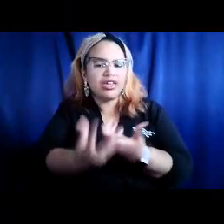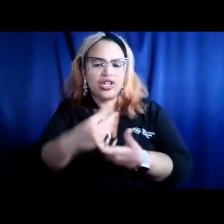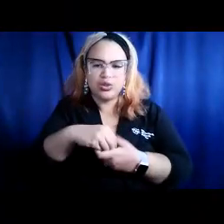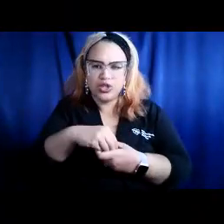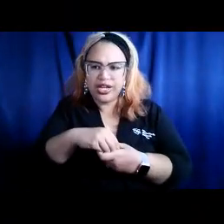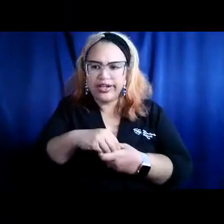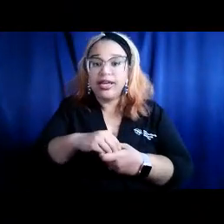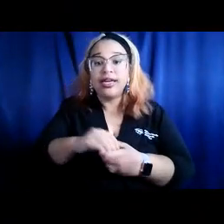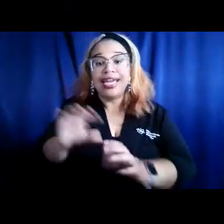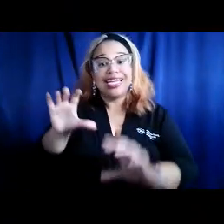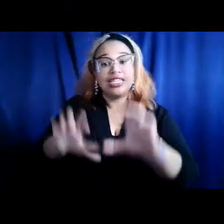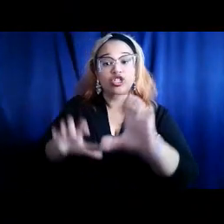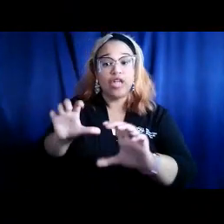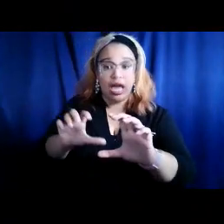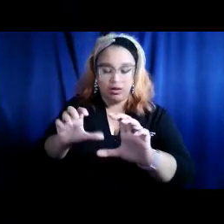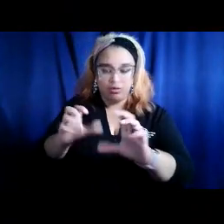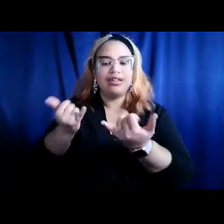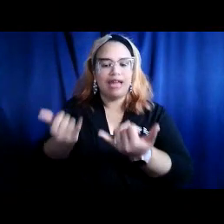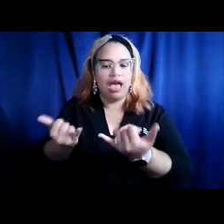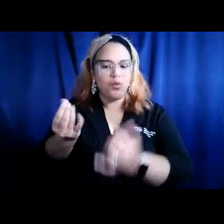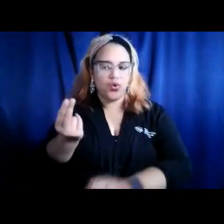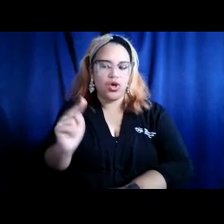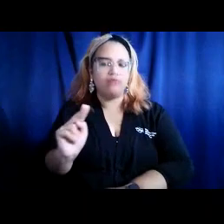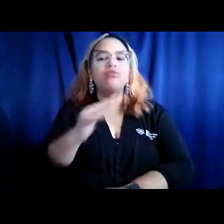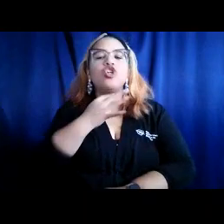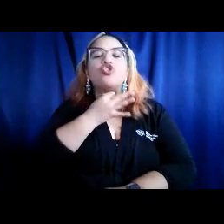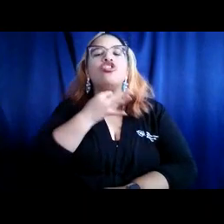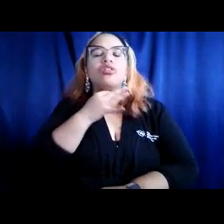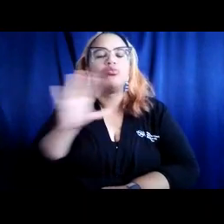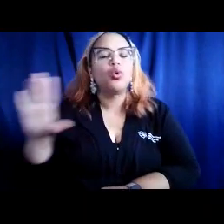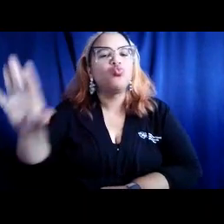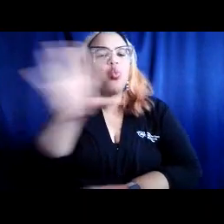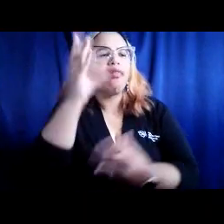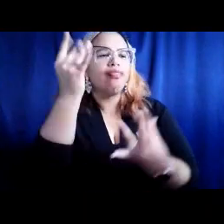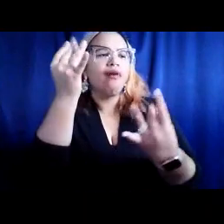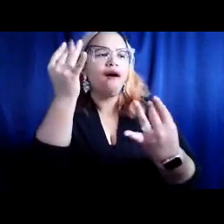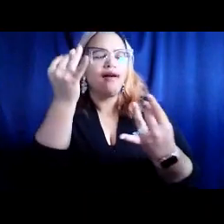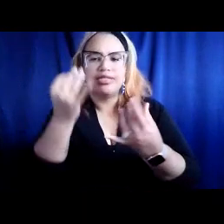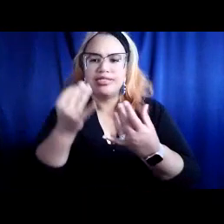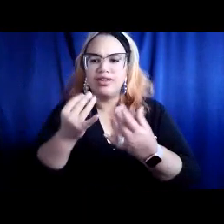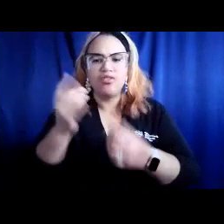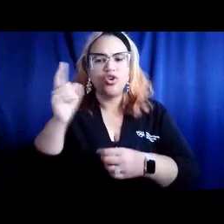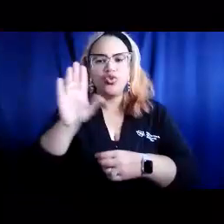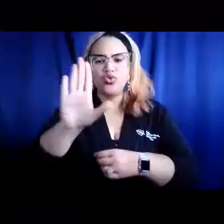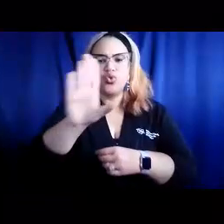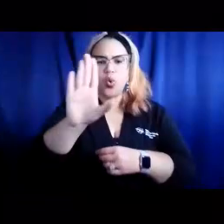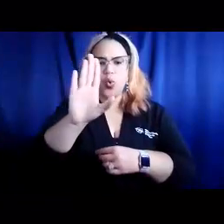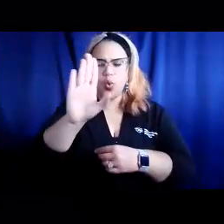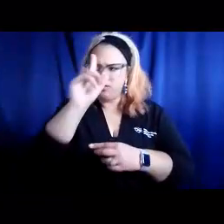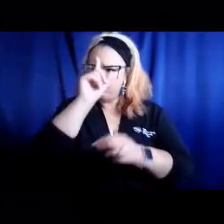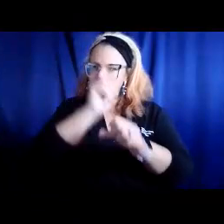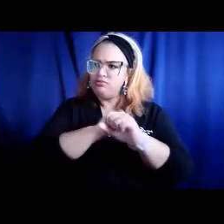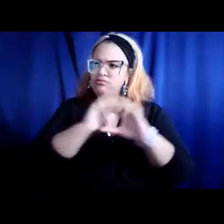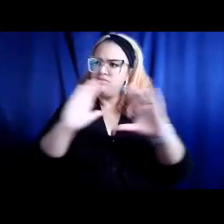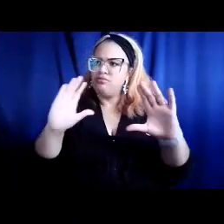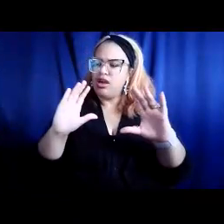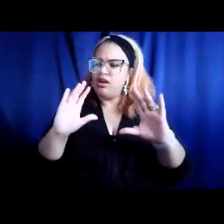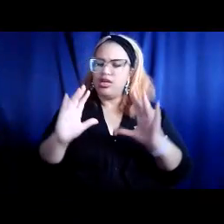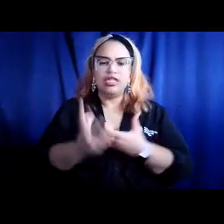just to add your thoughts. So think about, what does inclusion mean to you? Go ahead and